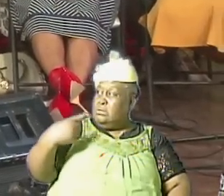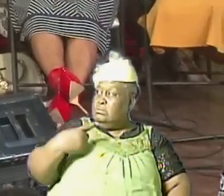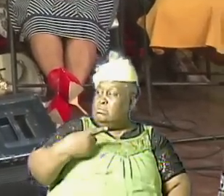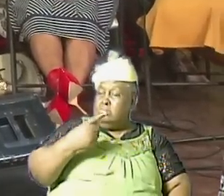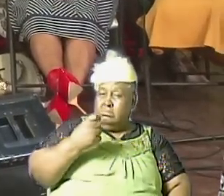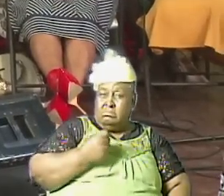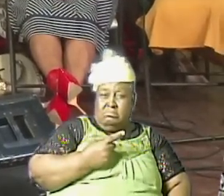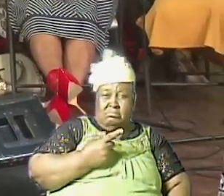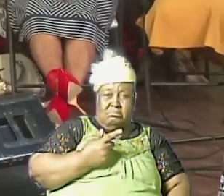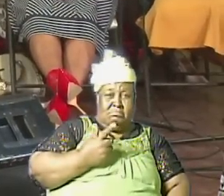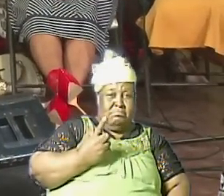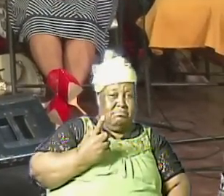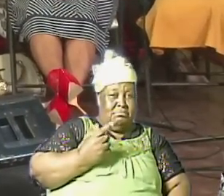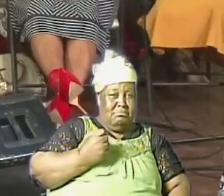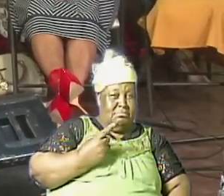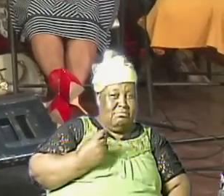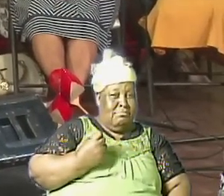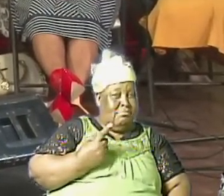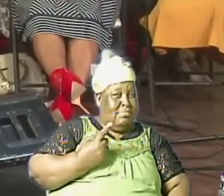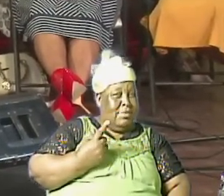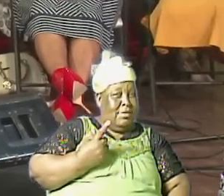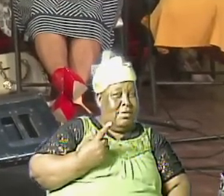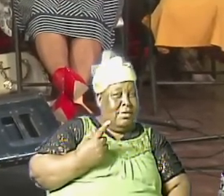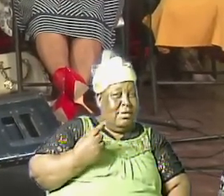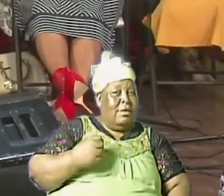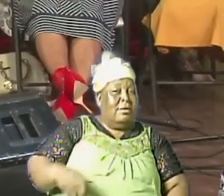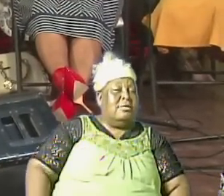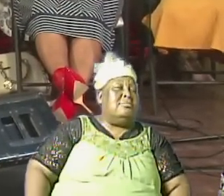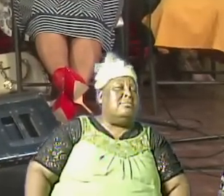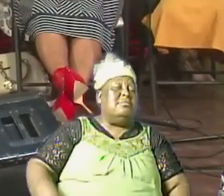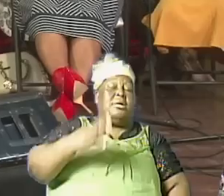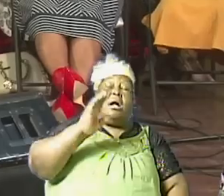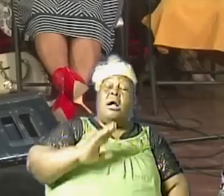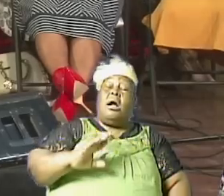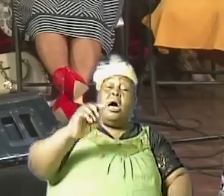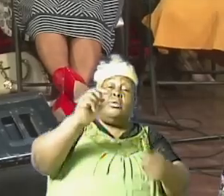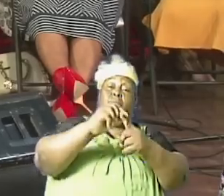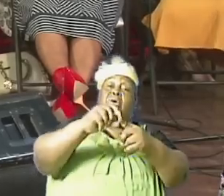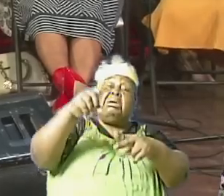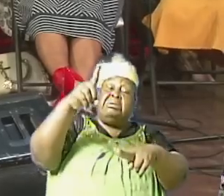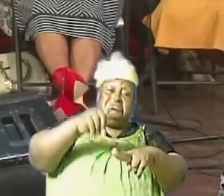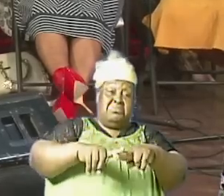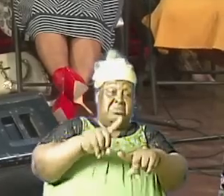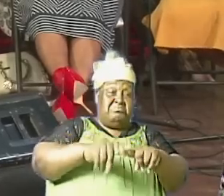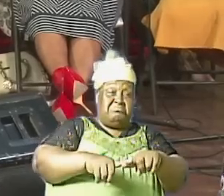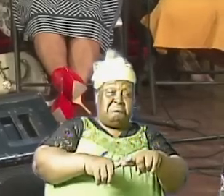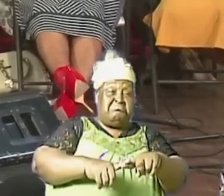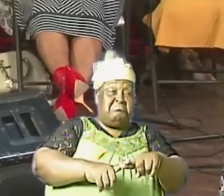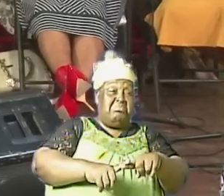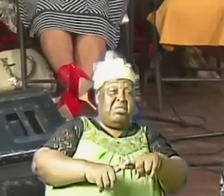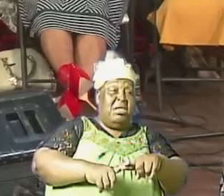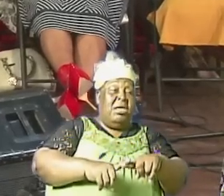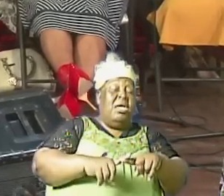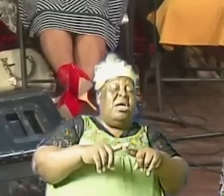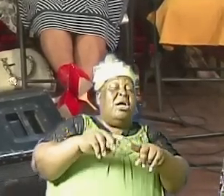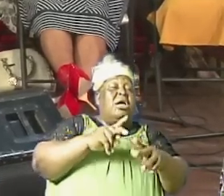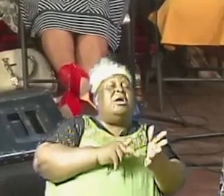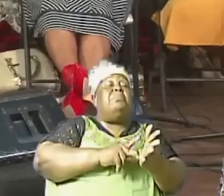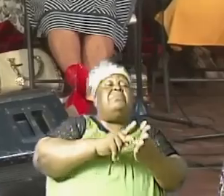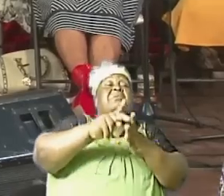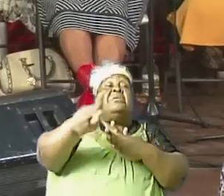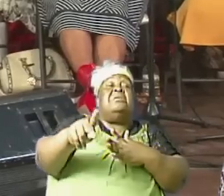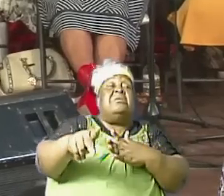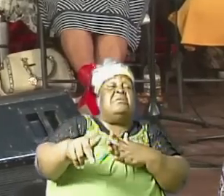God's words are totally dependable. Hallelujah. It